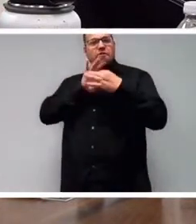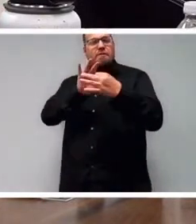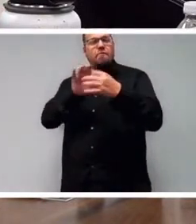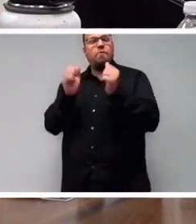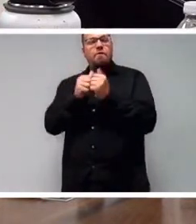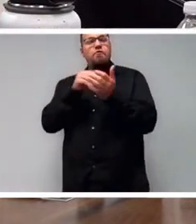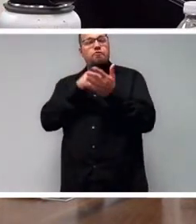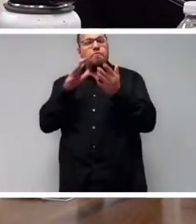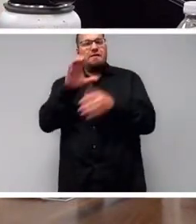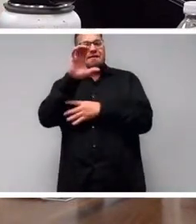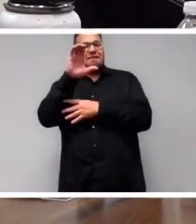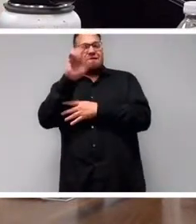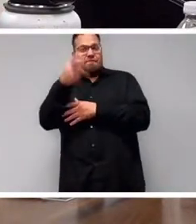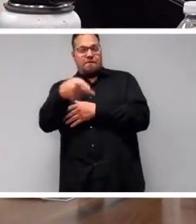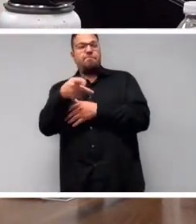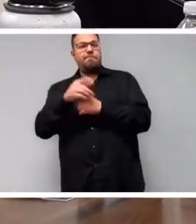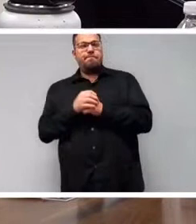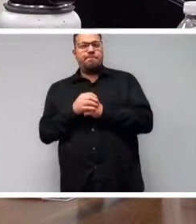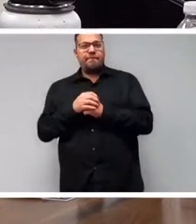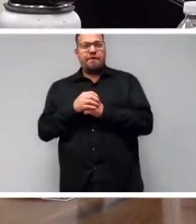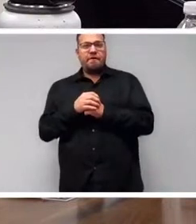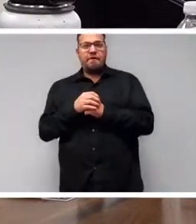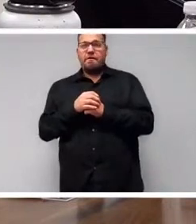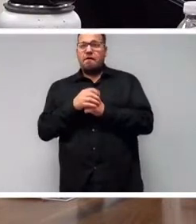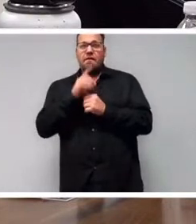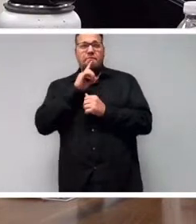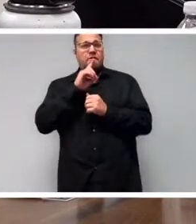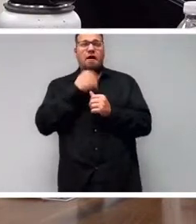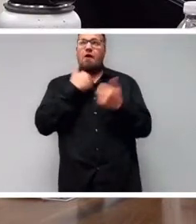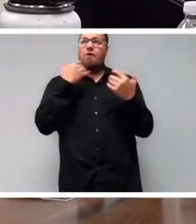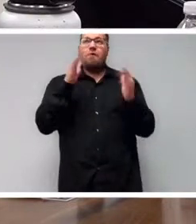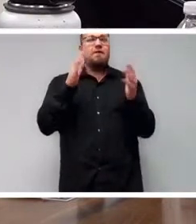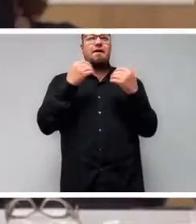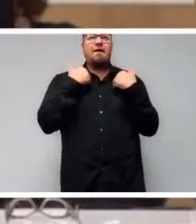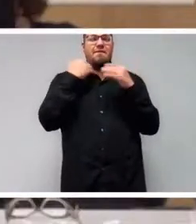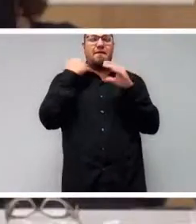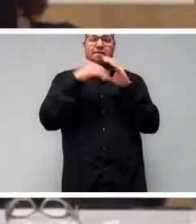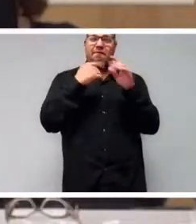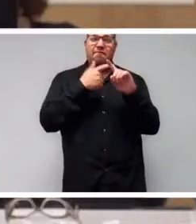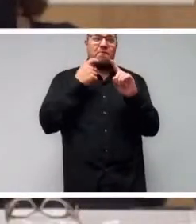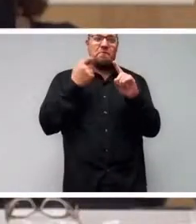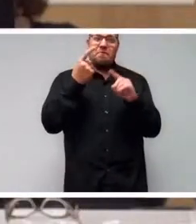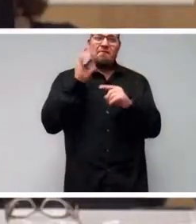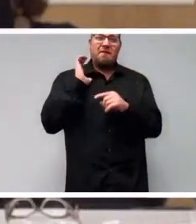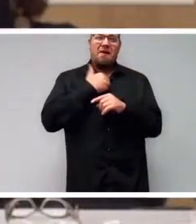CTP. That's great. I'm sure I already have an email from one of our staff saying, do it.